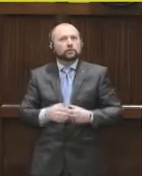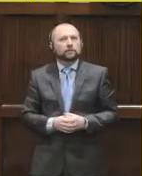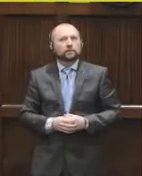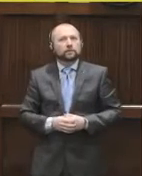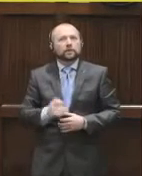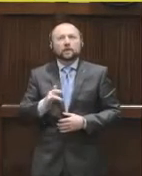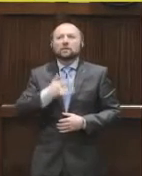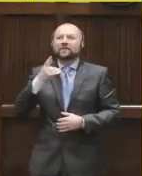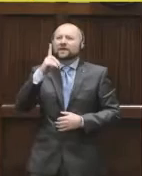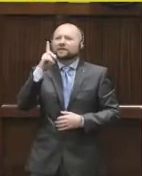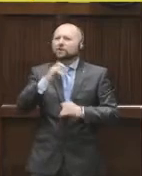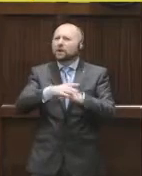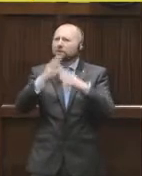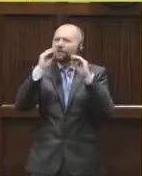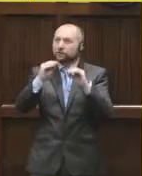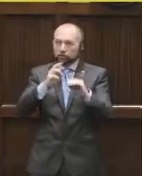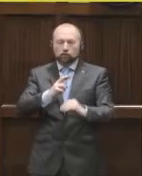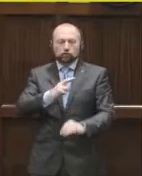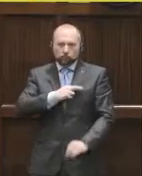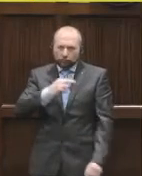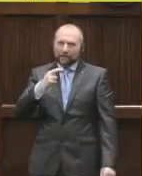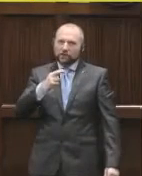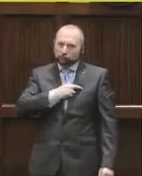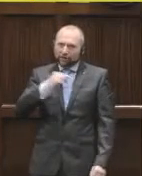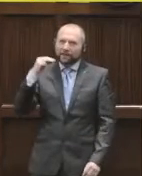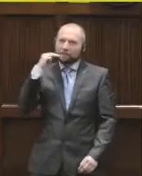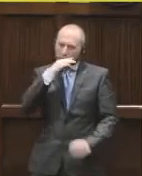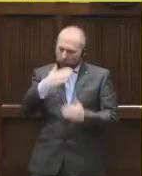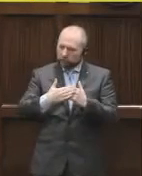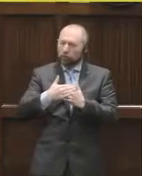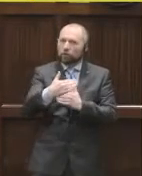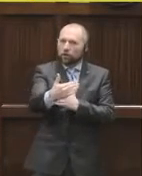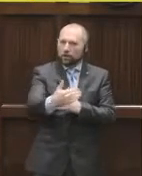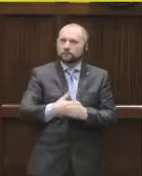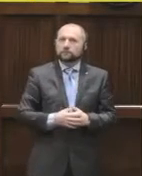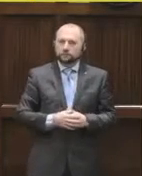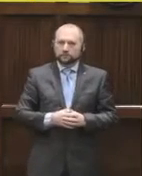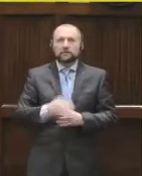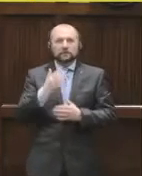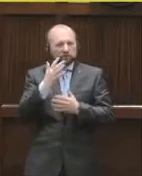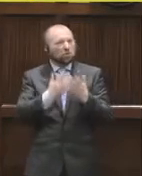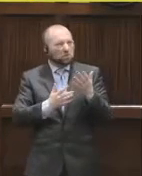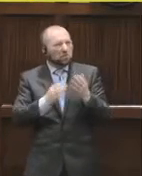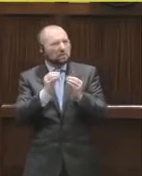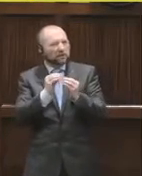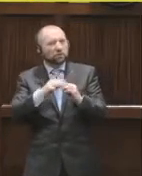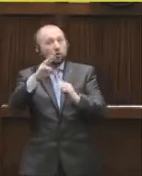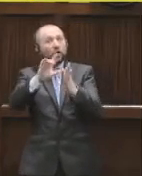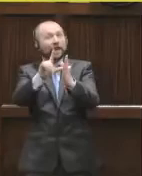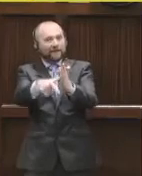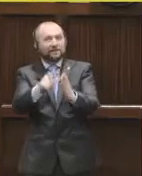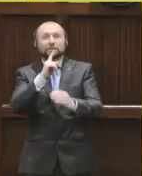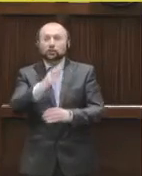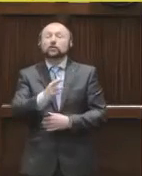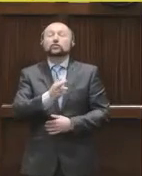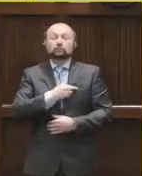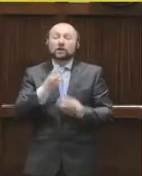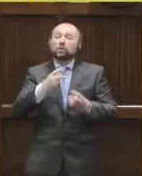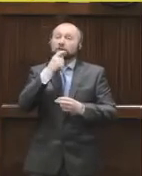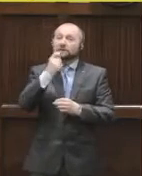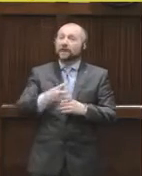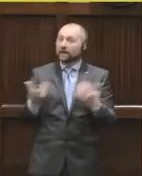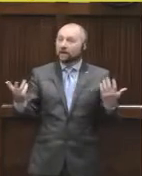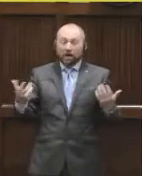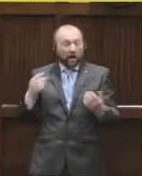Education actually is key in this moving forward, so we'll maybe make some points later on, but I just want to say I really welcome the